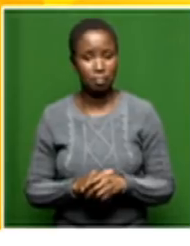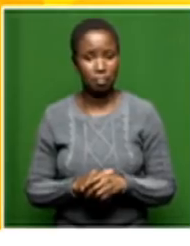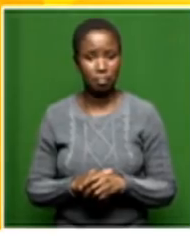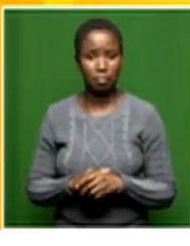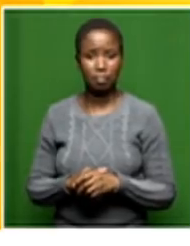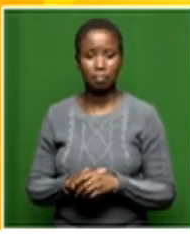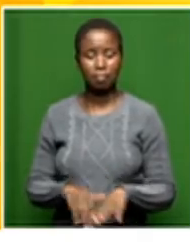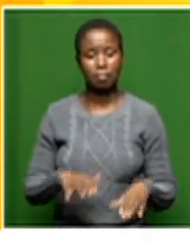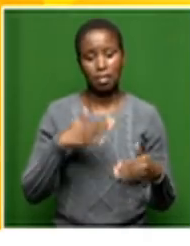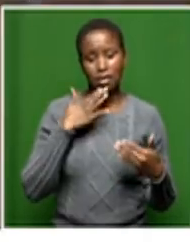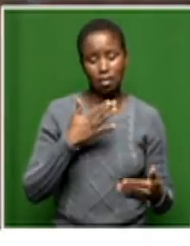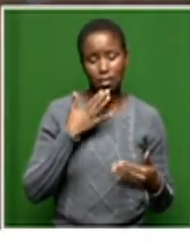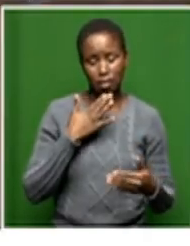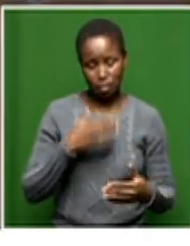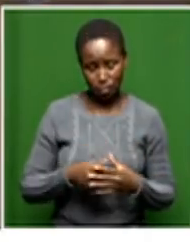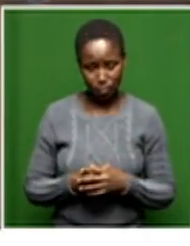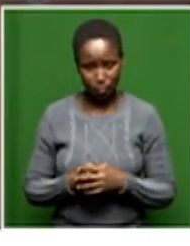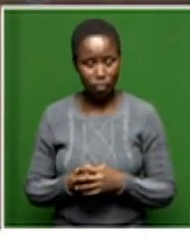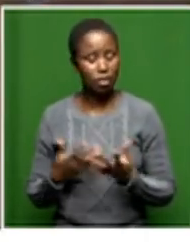Thank you very much. Indeed,